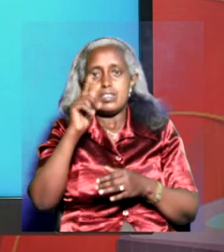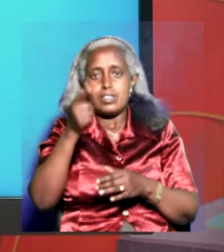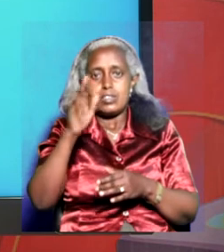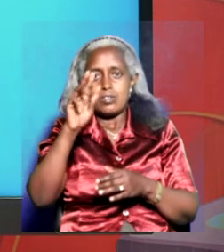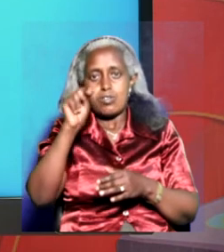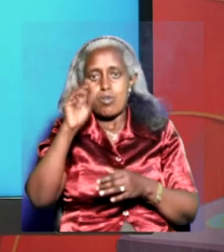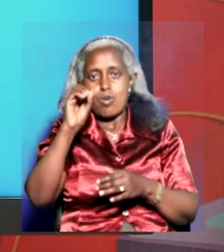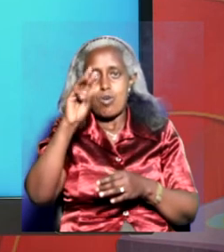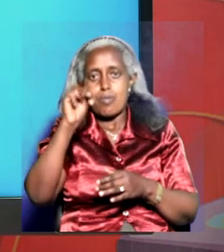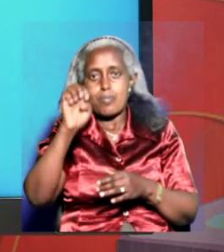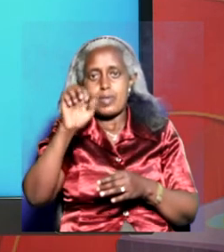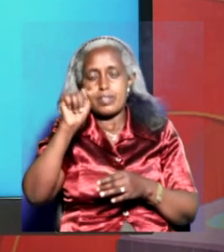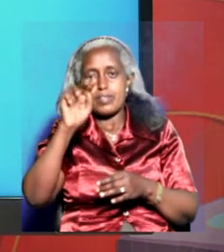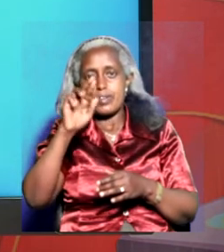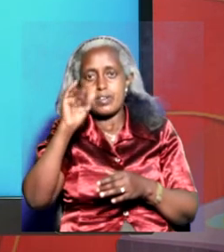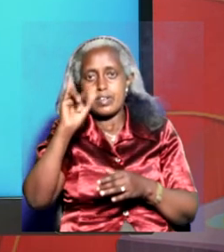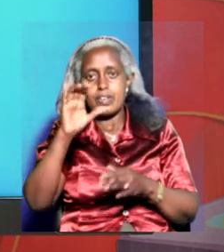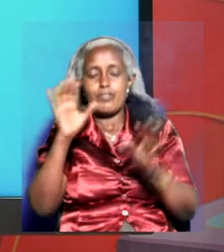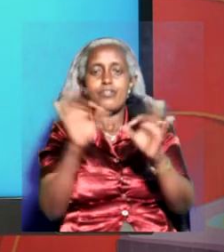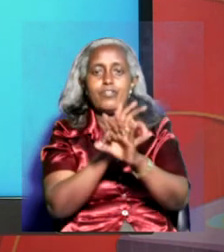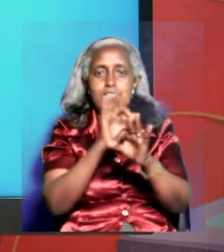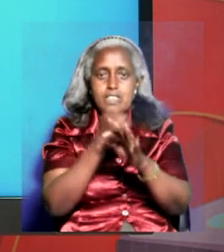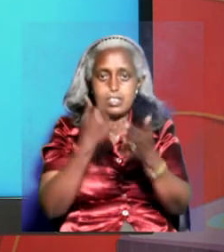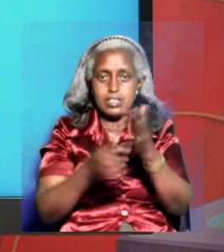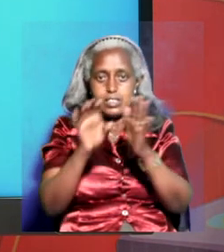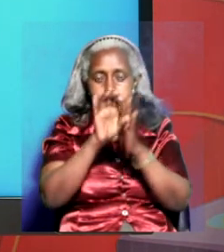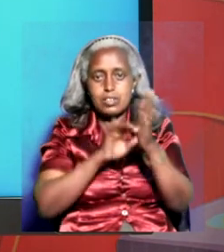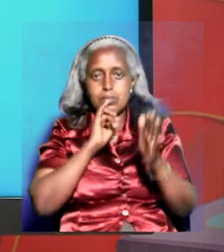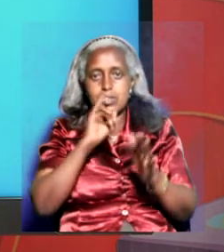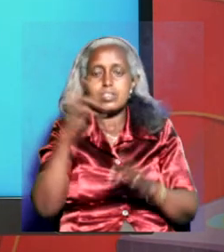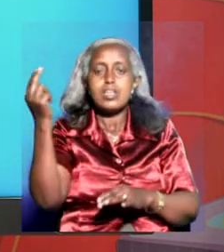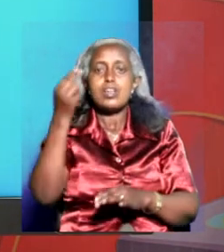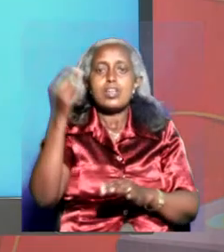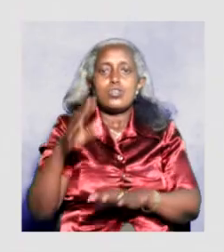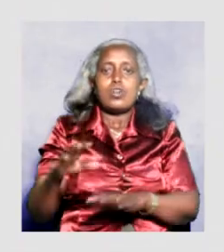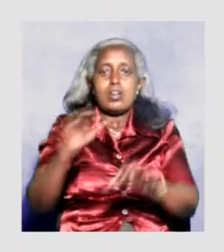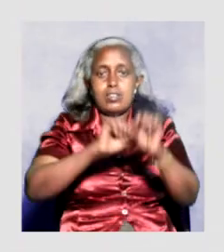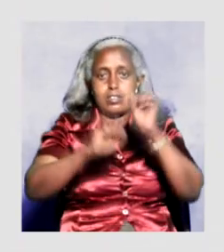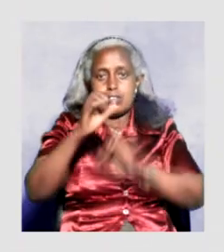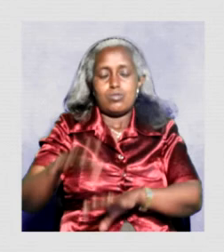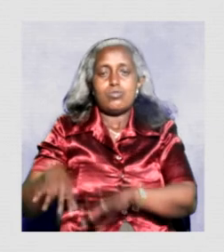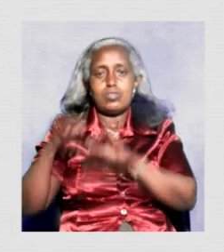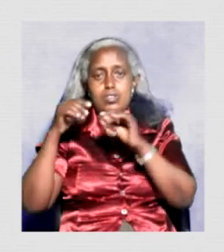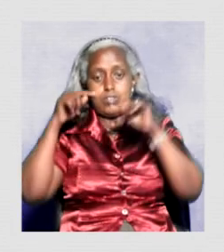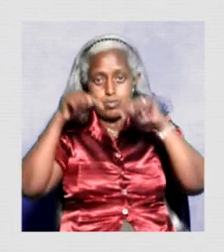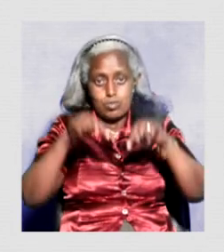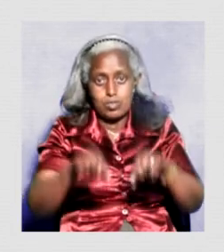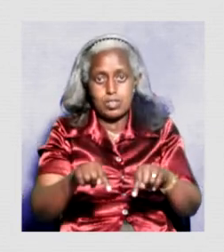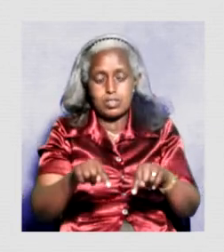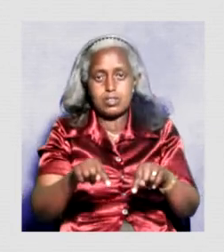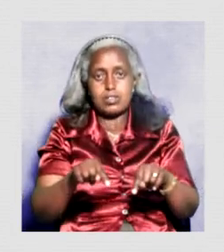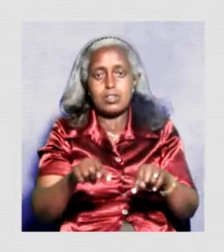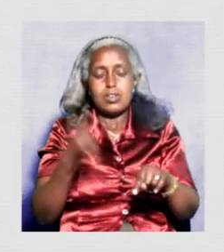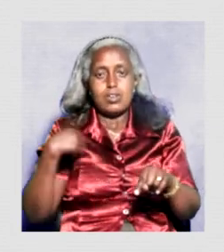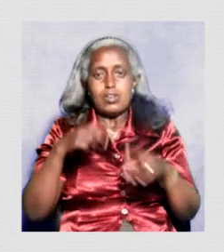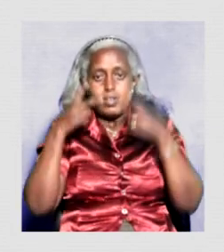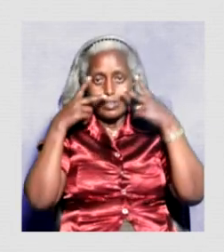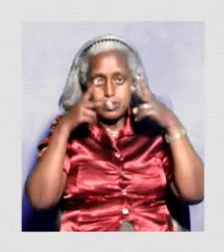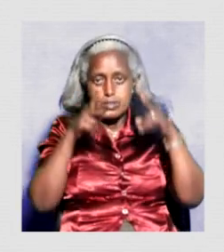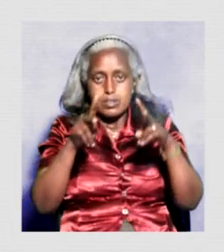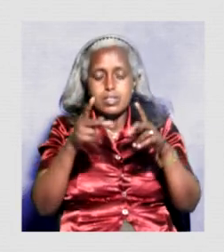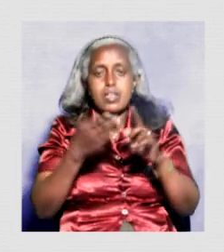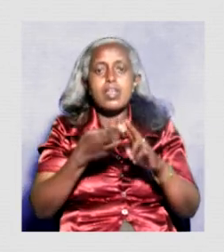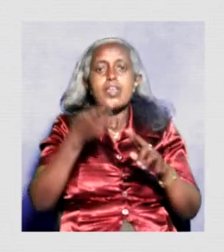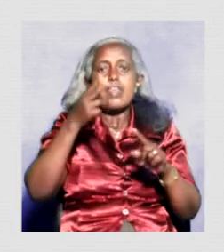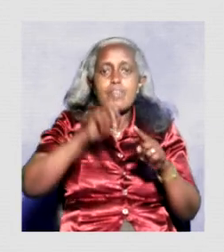functions. This chapter is designed for natural science students. So today we will see